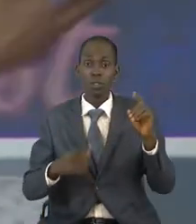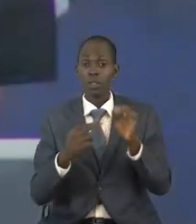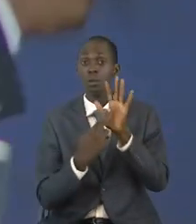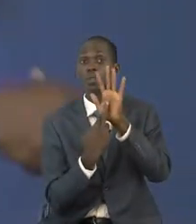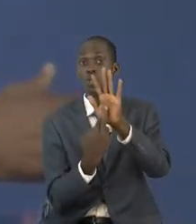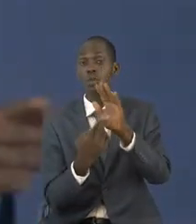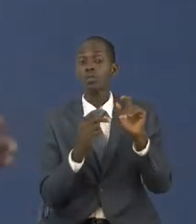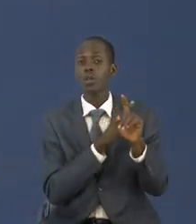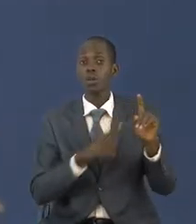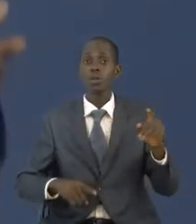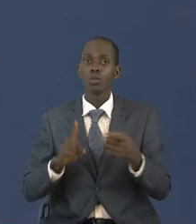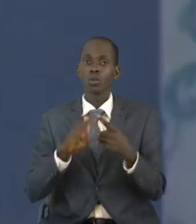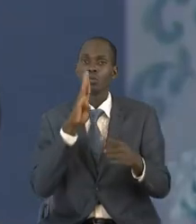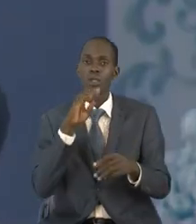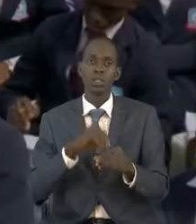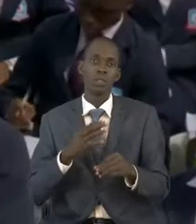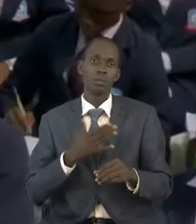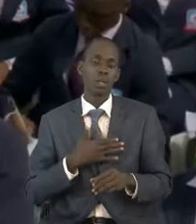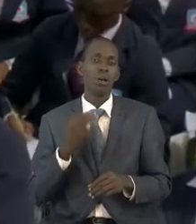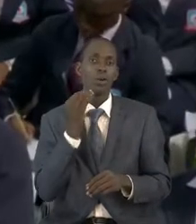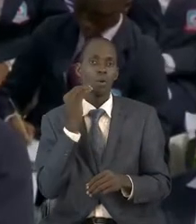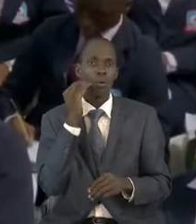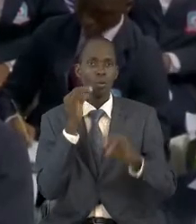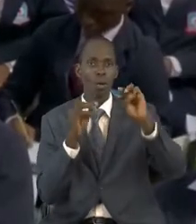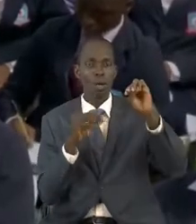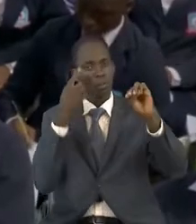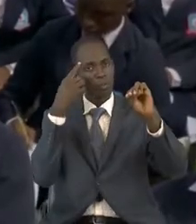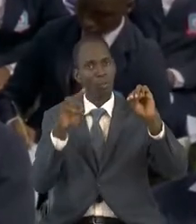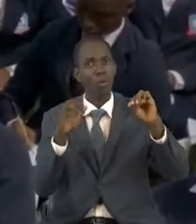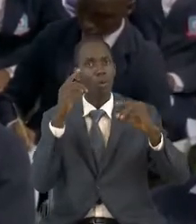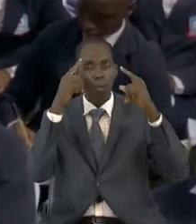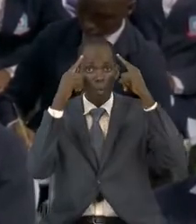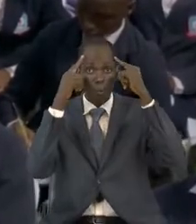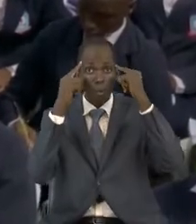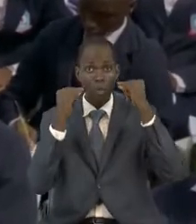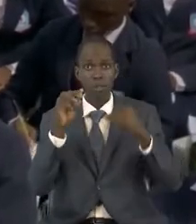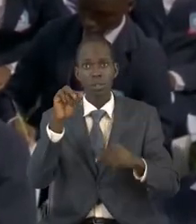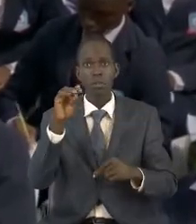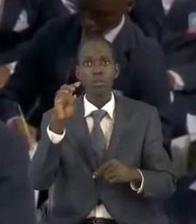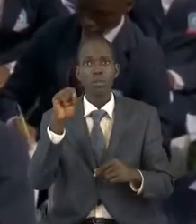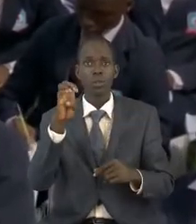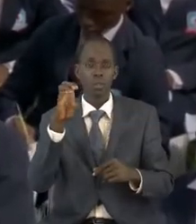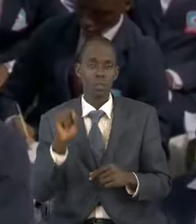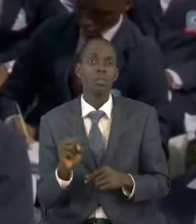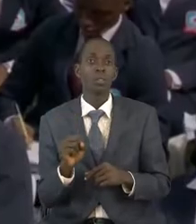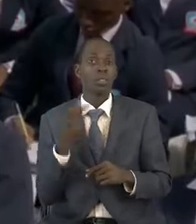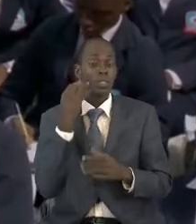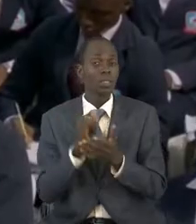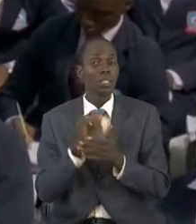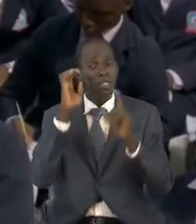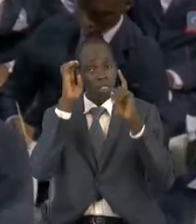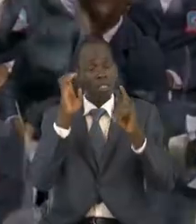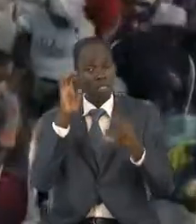with the Lord. And for Moses, look at Moses, everything God told him to do, he did everything according to